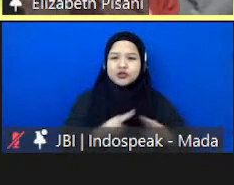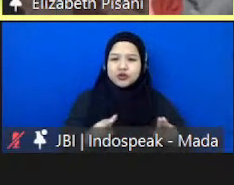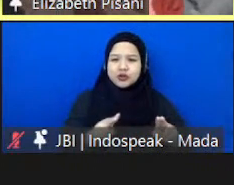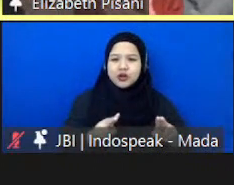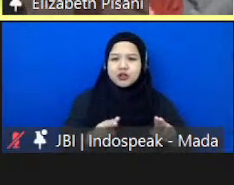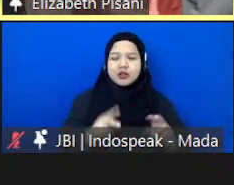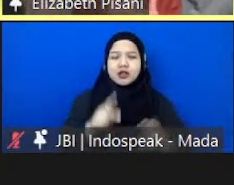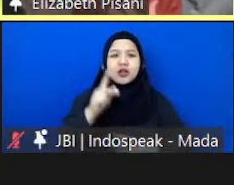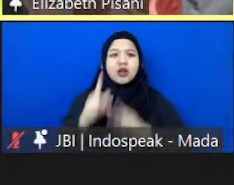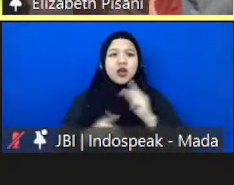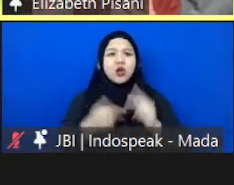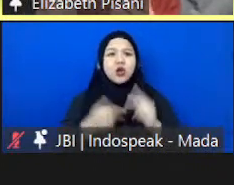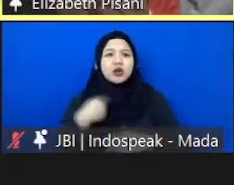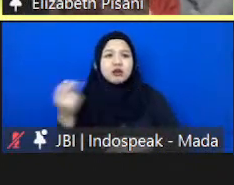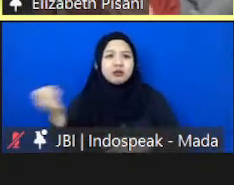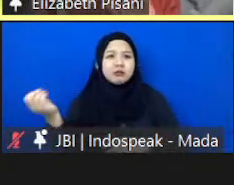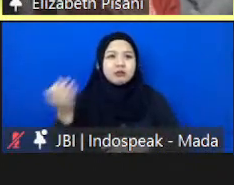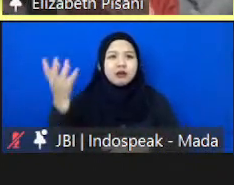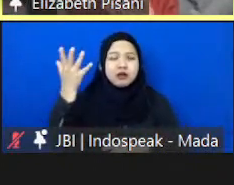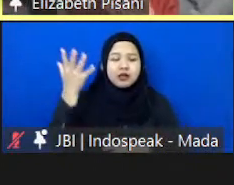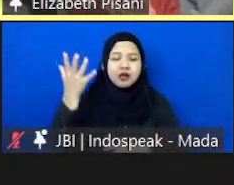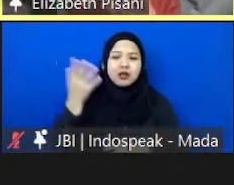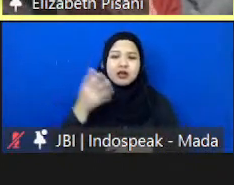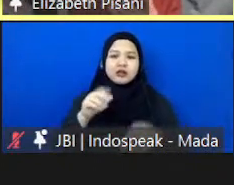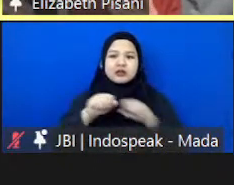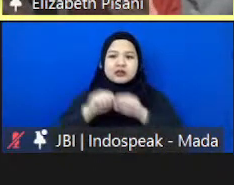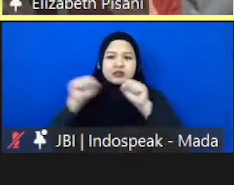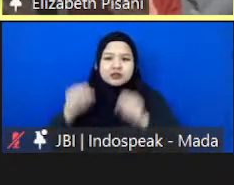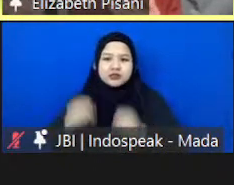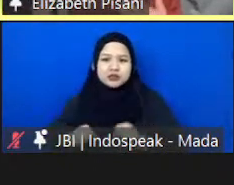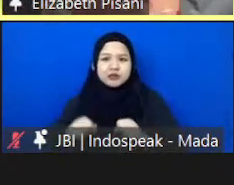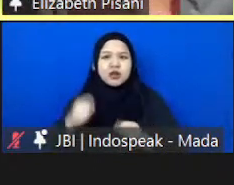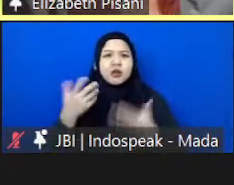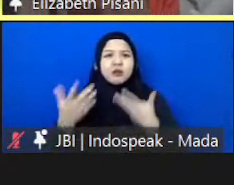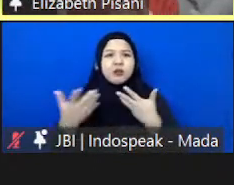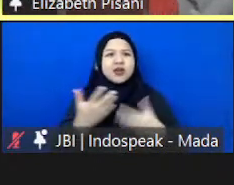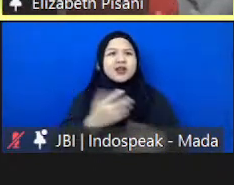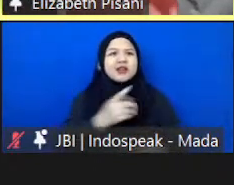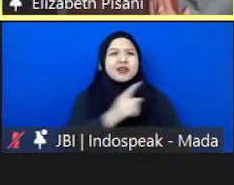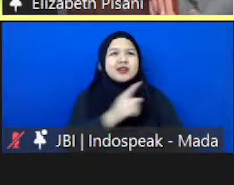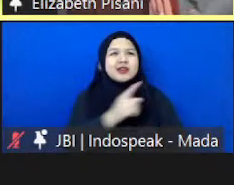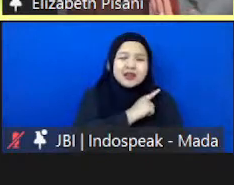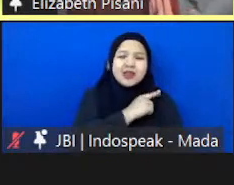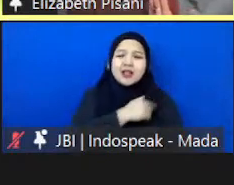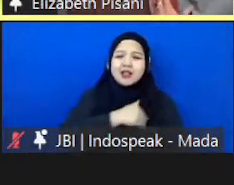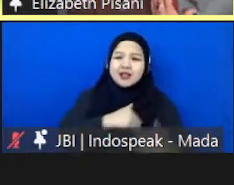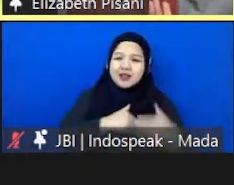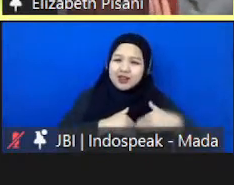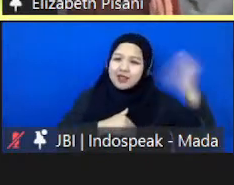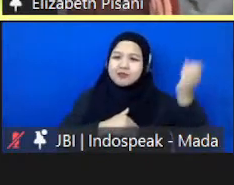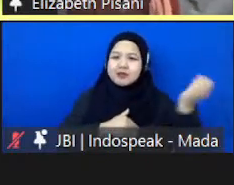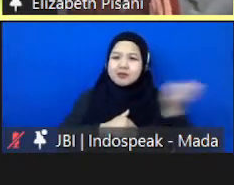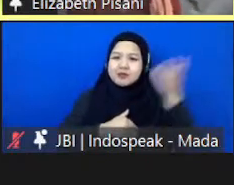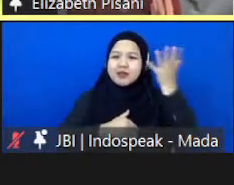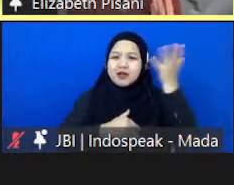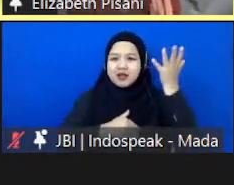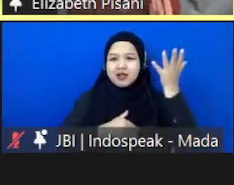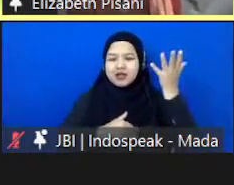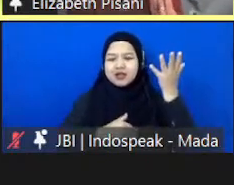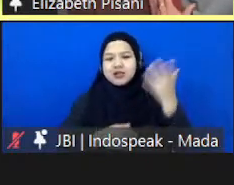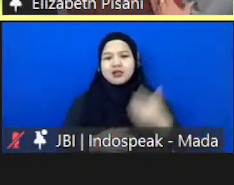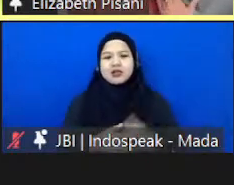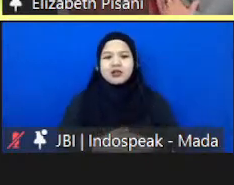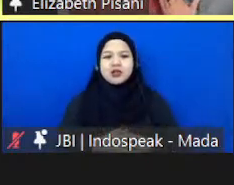they're expensive in the public system, they're going to be even more expensive in the private system. Maybe that produces a falsification